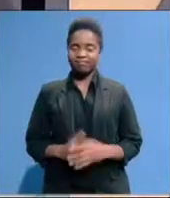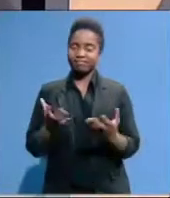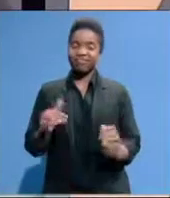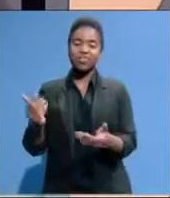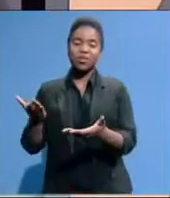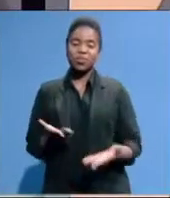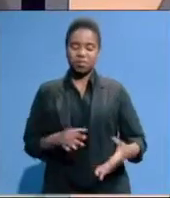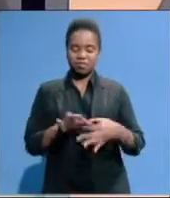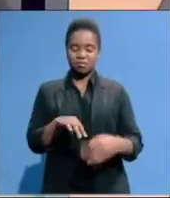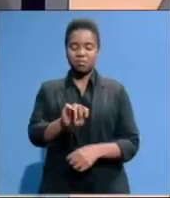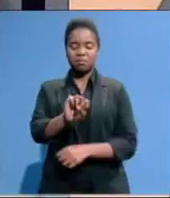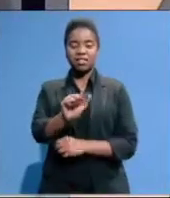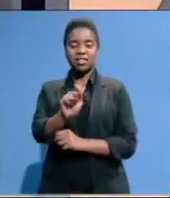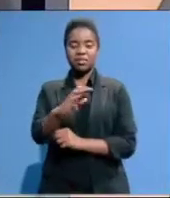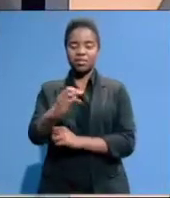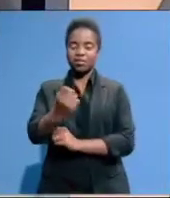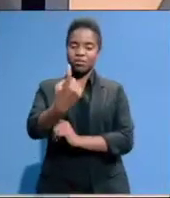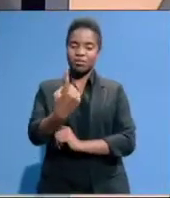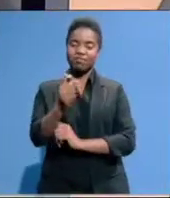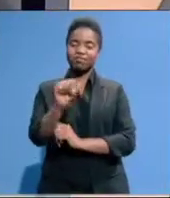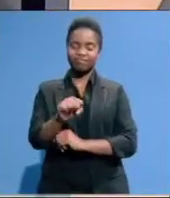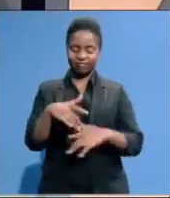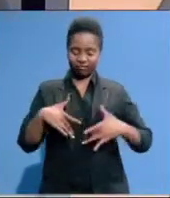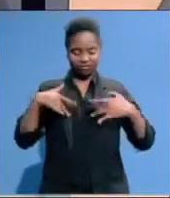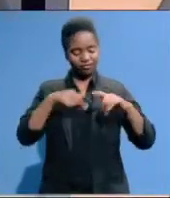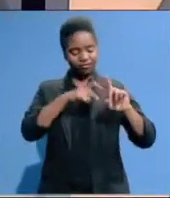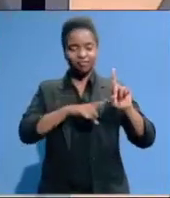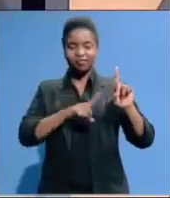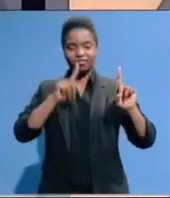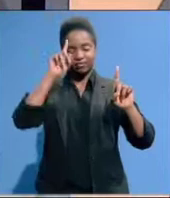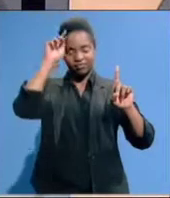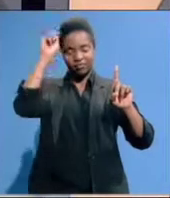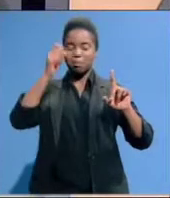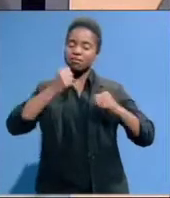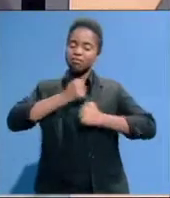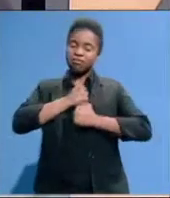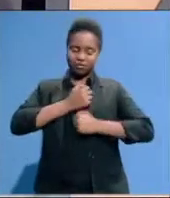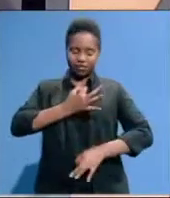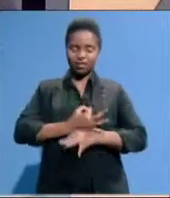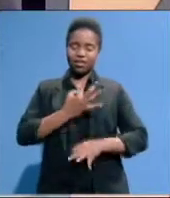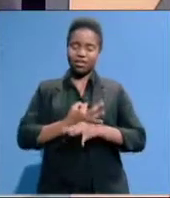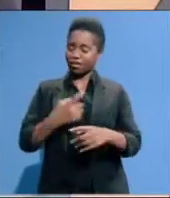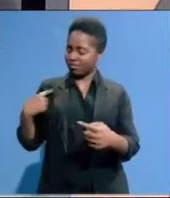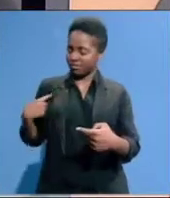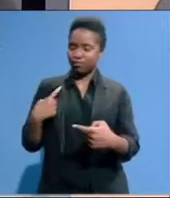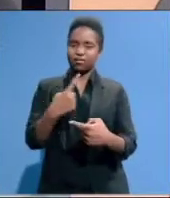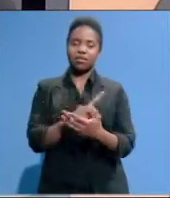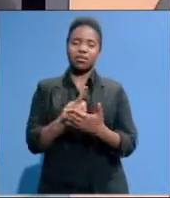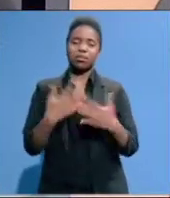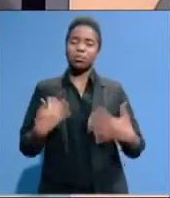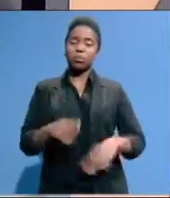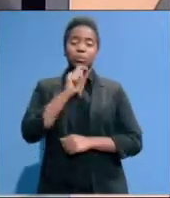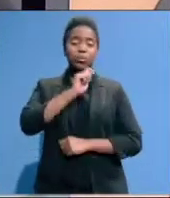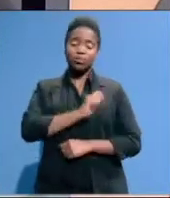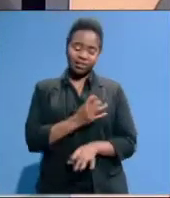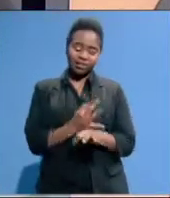Sinamkela kakhulu SABC 1, one of the aspects of Madiba's life, Utata Wetu, that has become evident these past few days is that